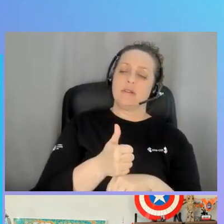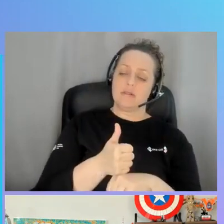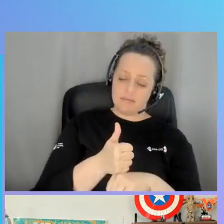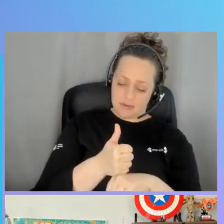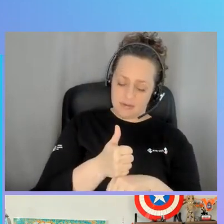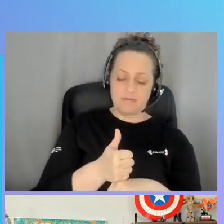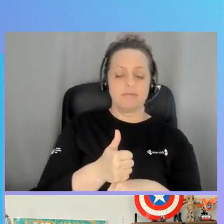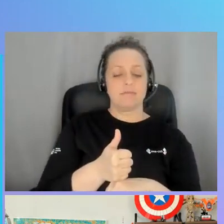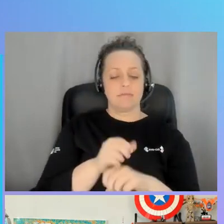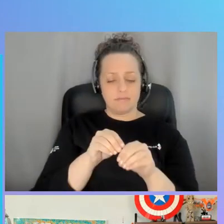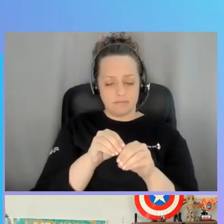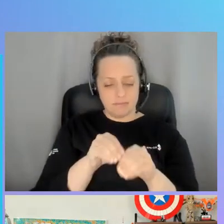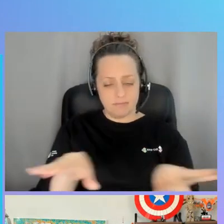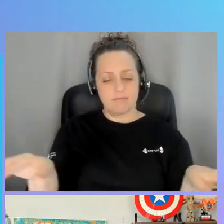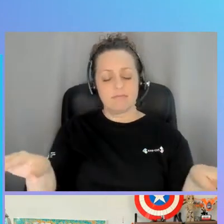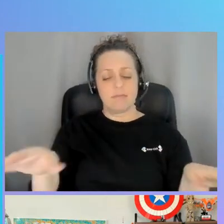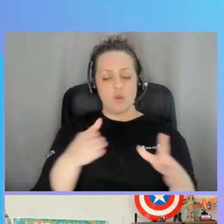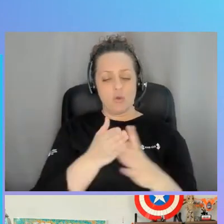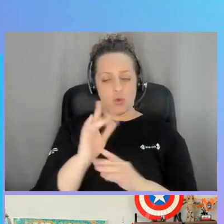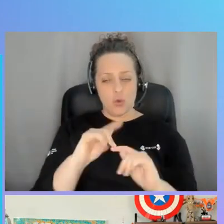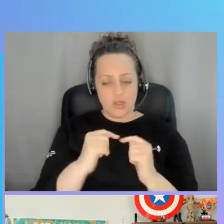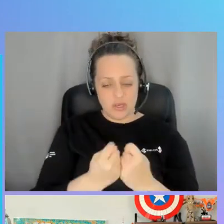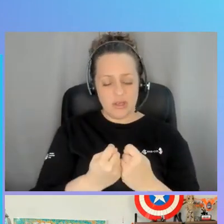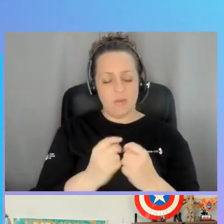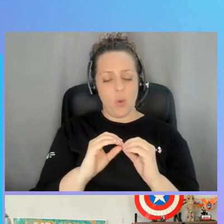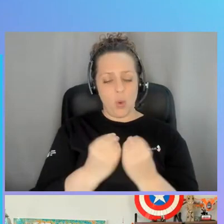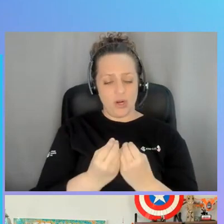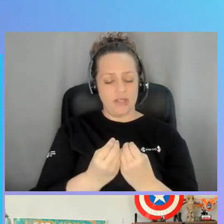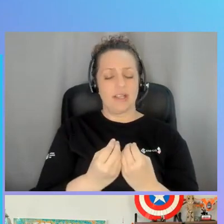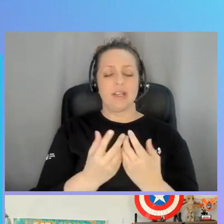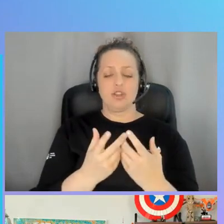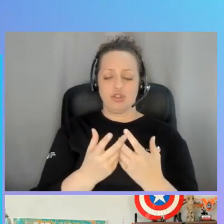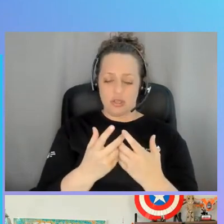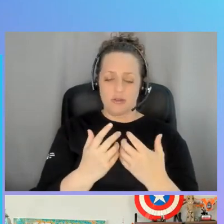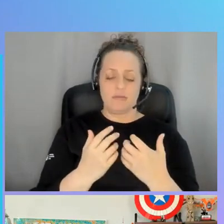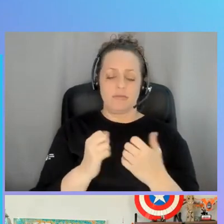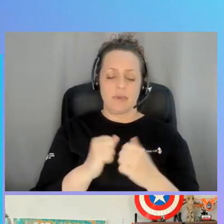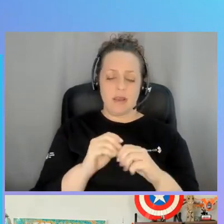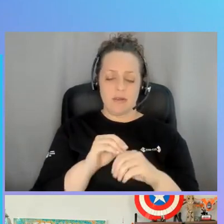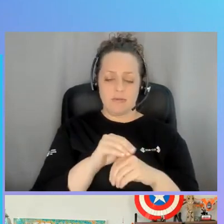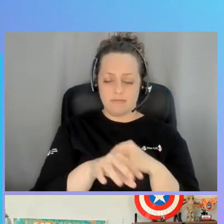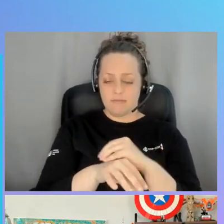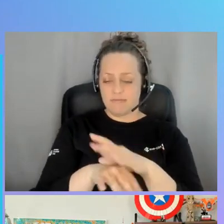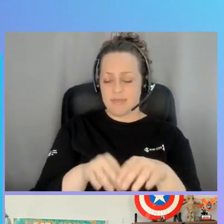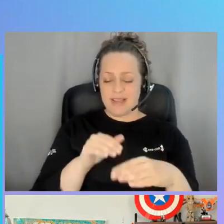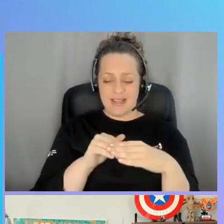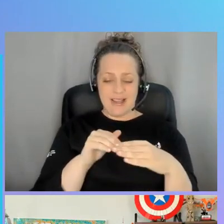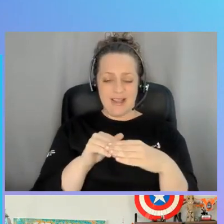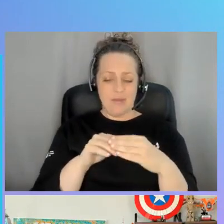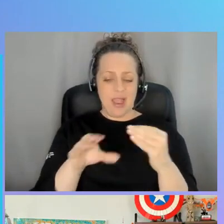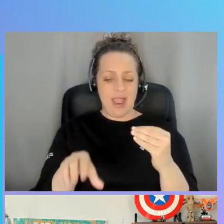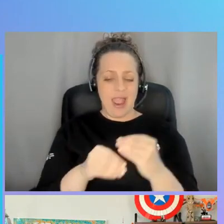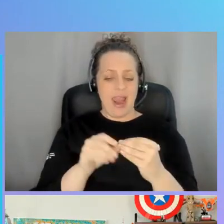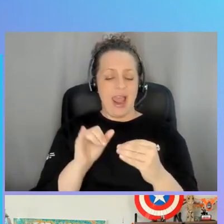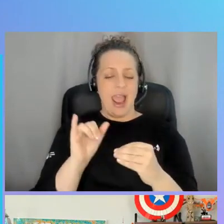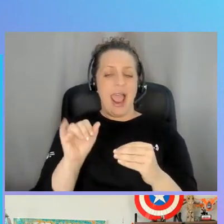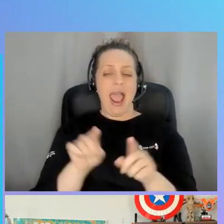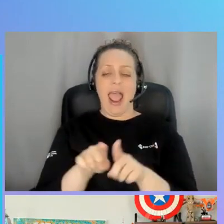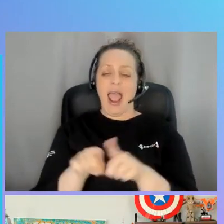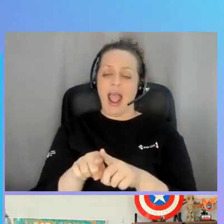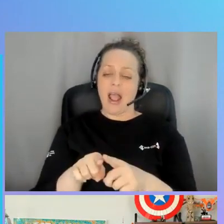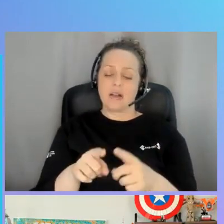yourself through the existing teams in your organization, and taking accessibility and adding it as a discipline into